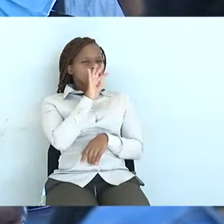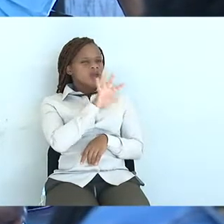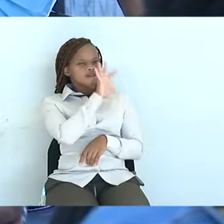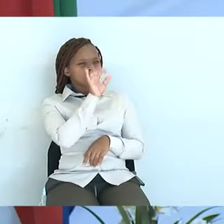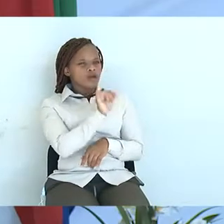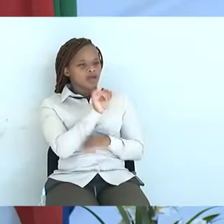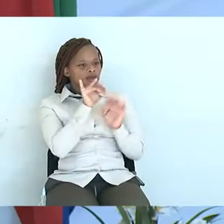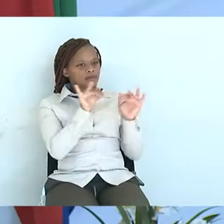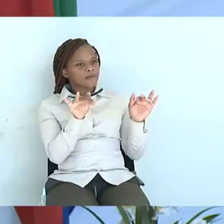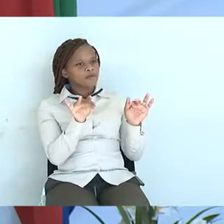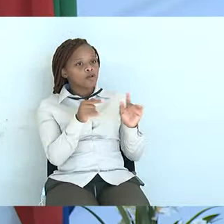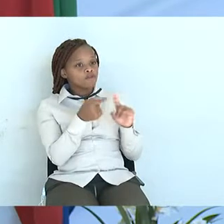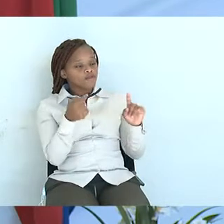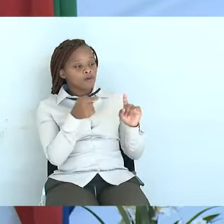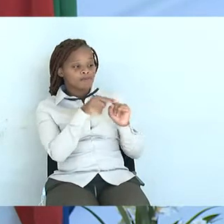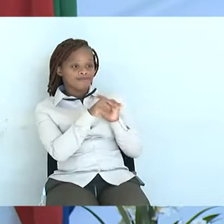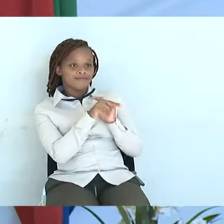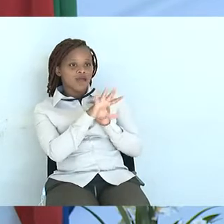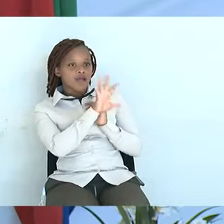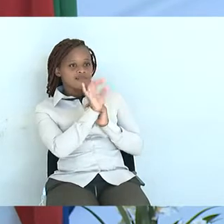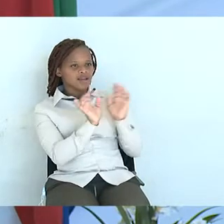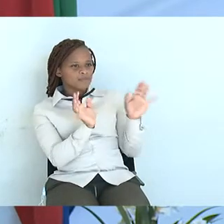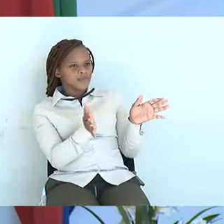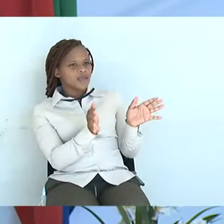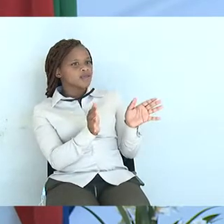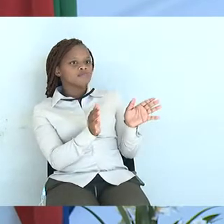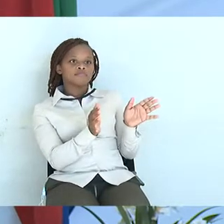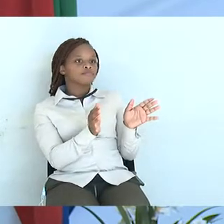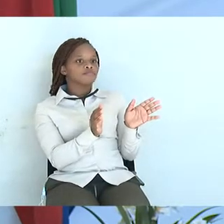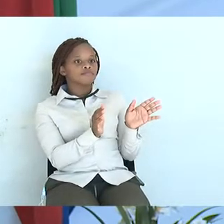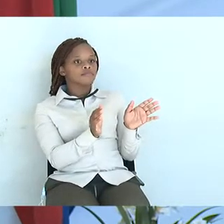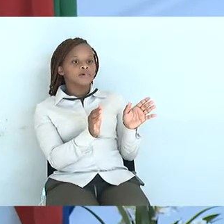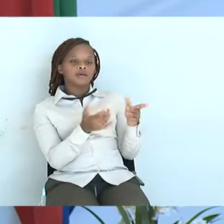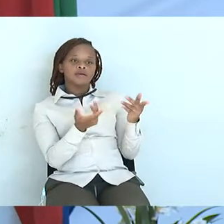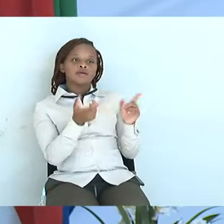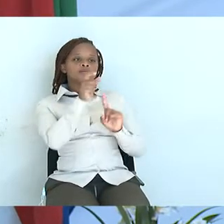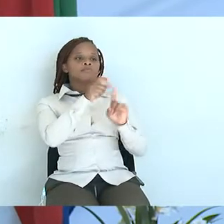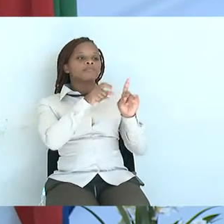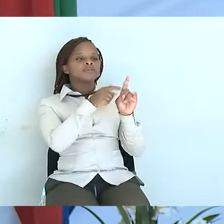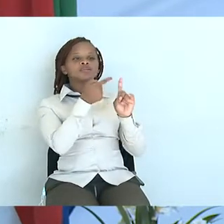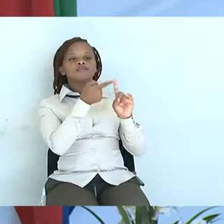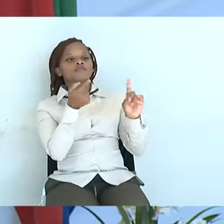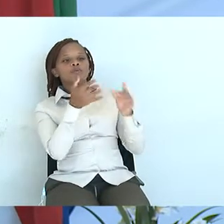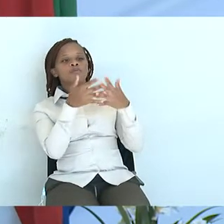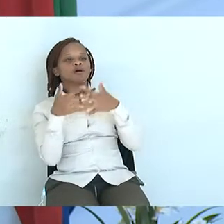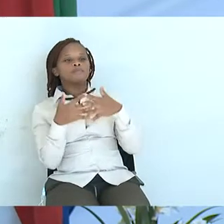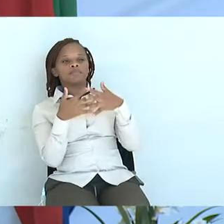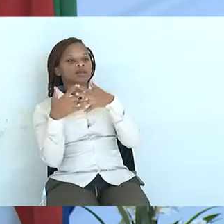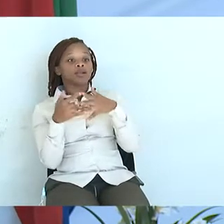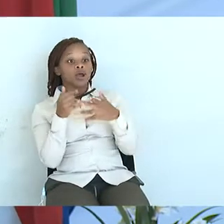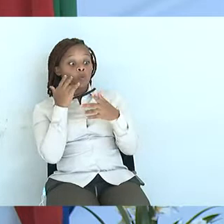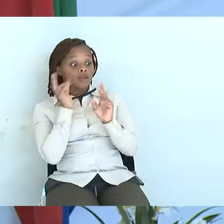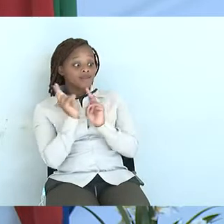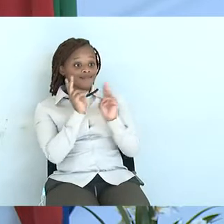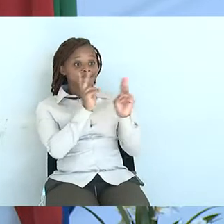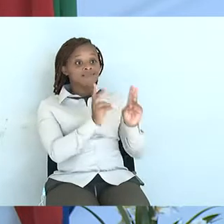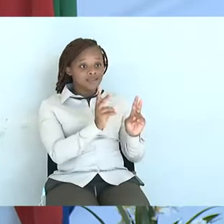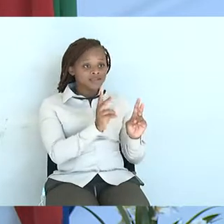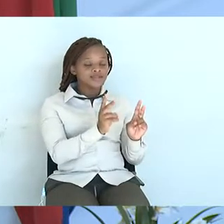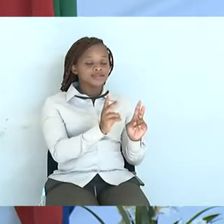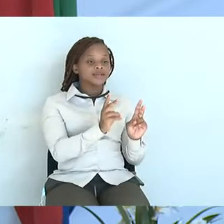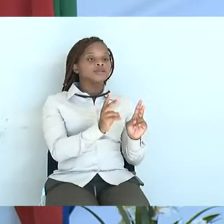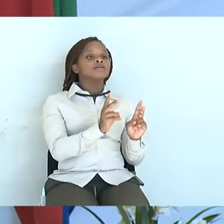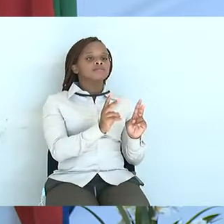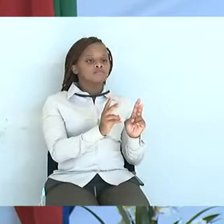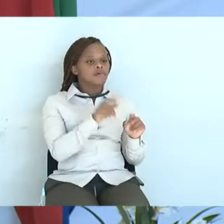to visit a city here in the Eastern Seaboard, must really see that this is